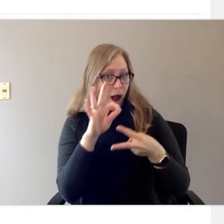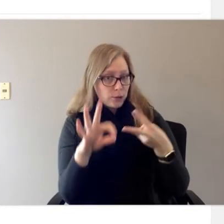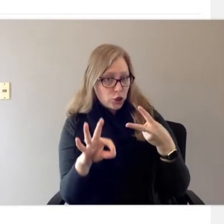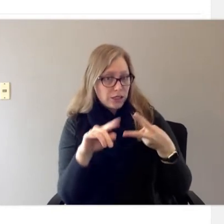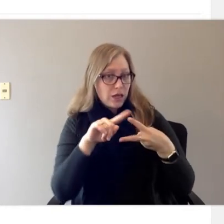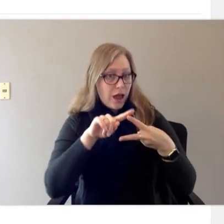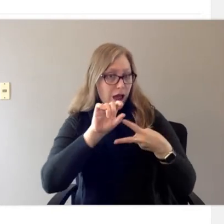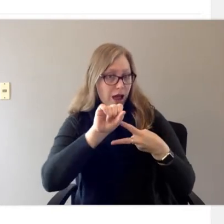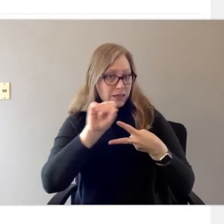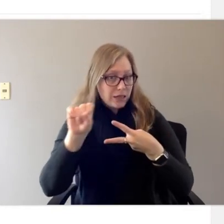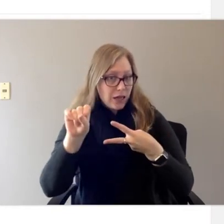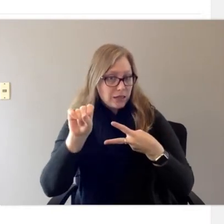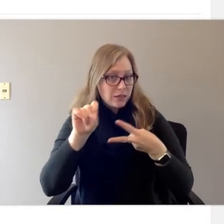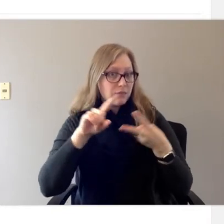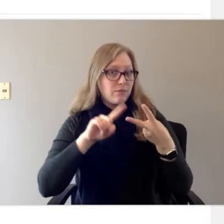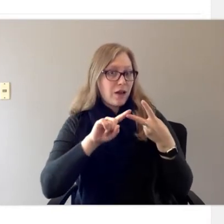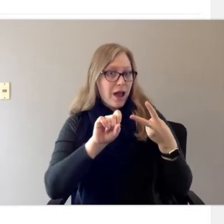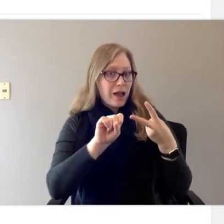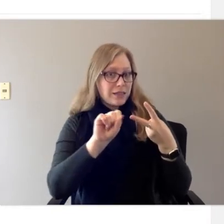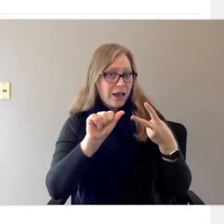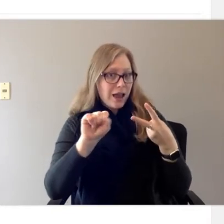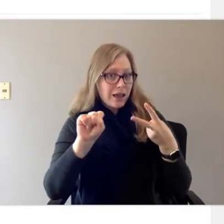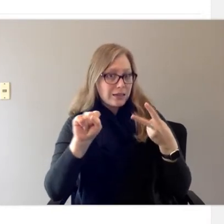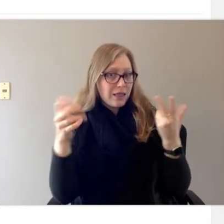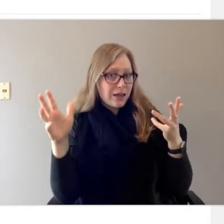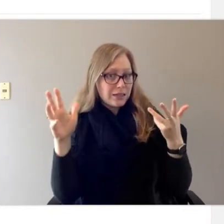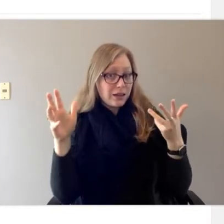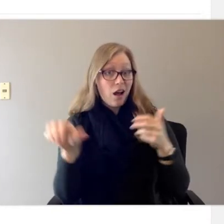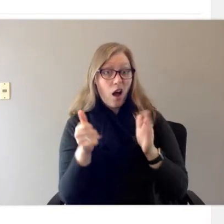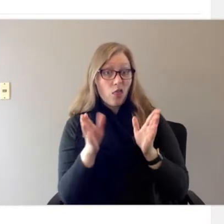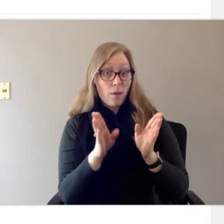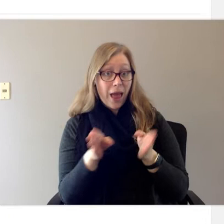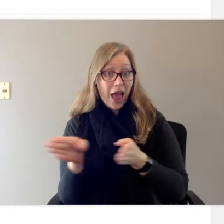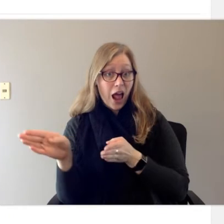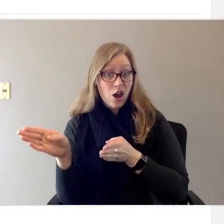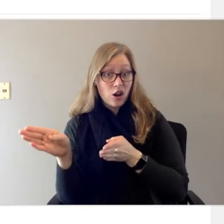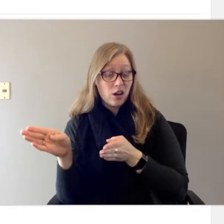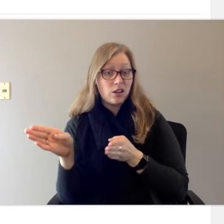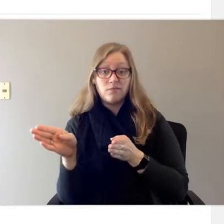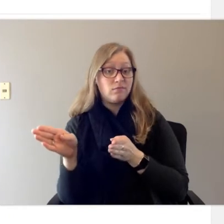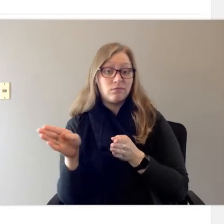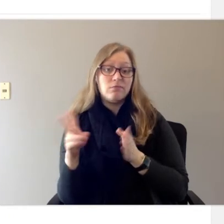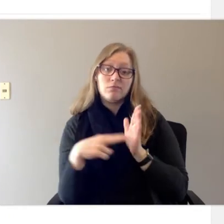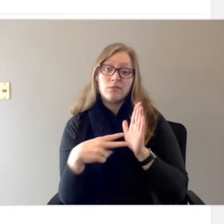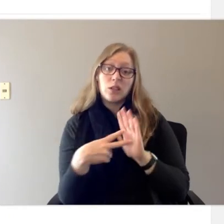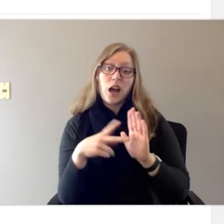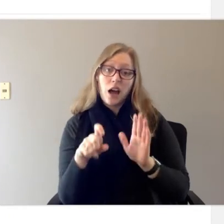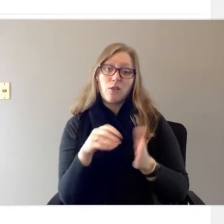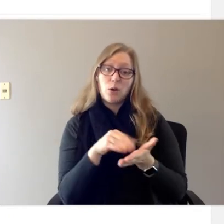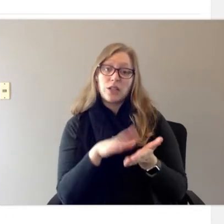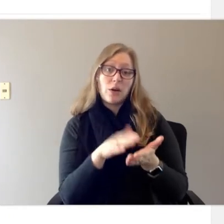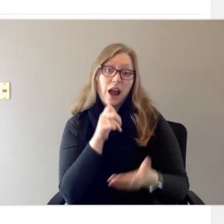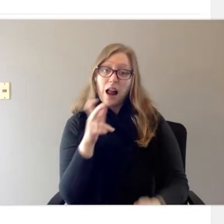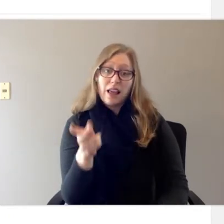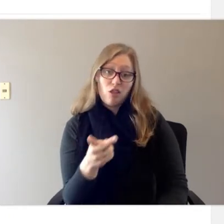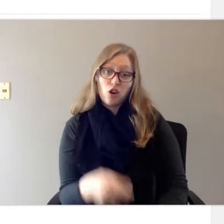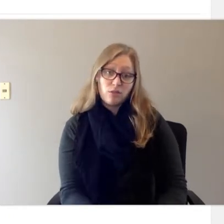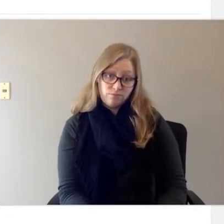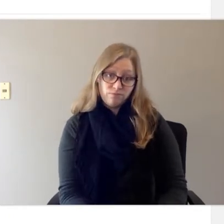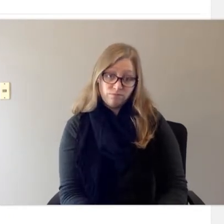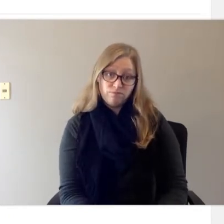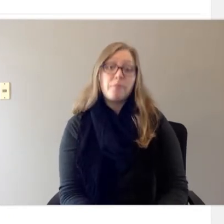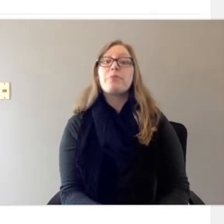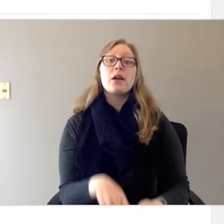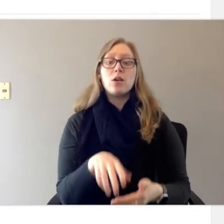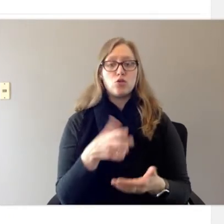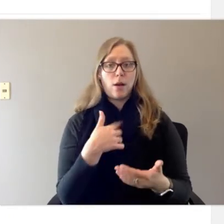side. Anything else, any other pattern, and it would be neither. So I'm going to look at these sides and see if